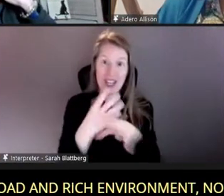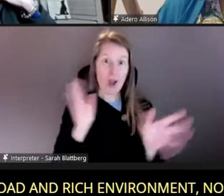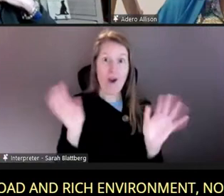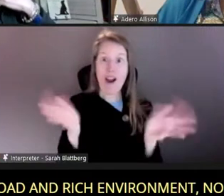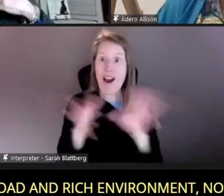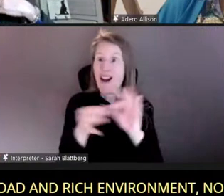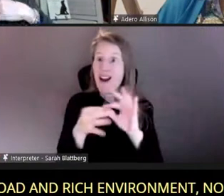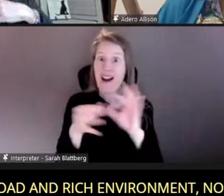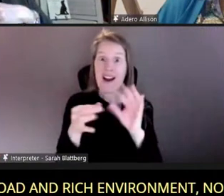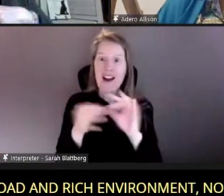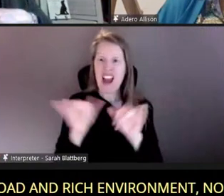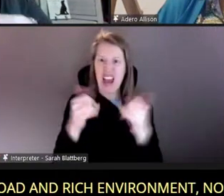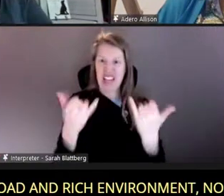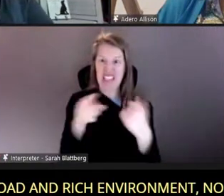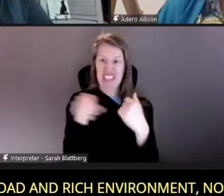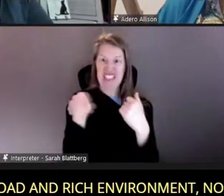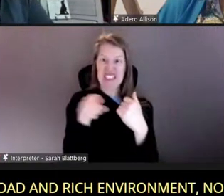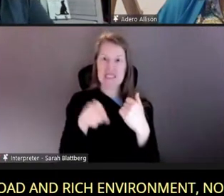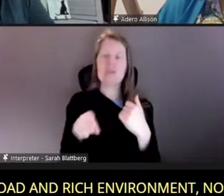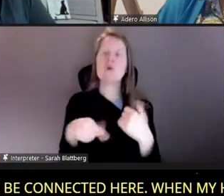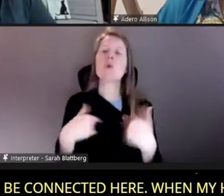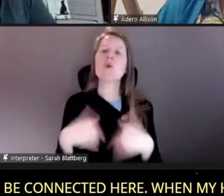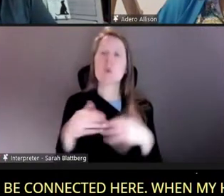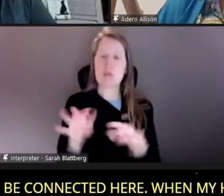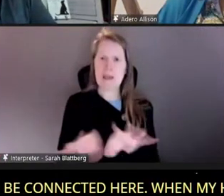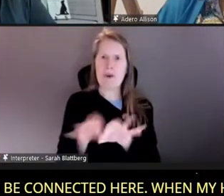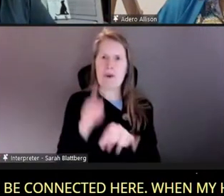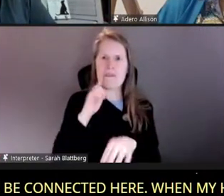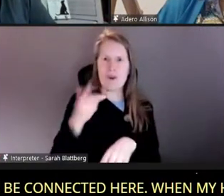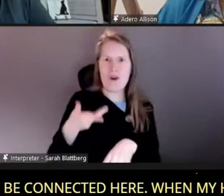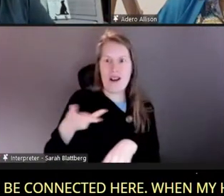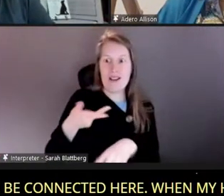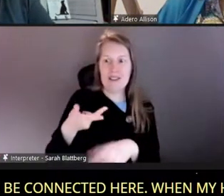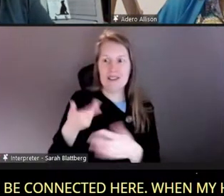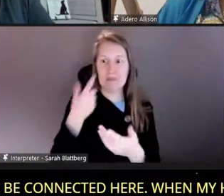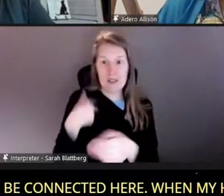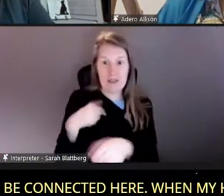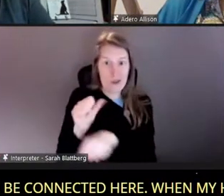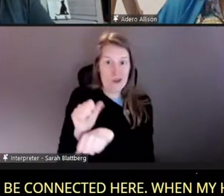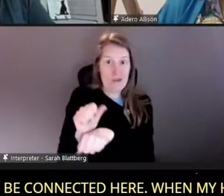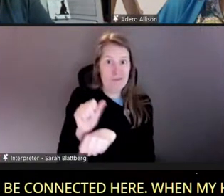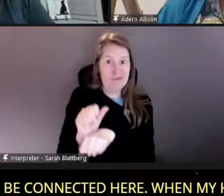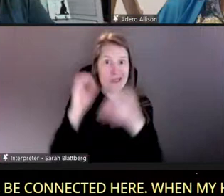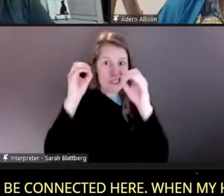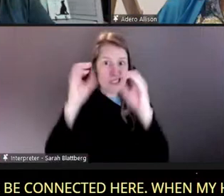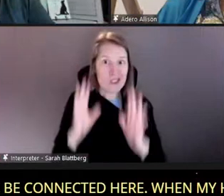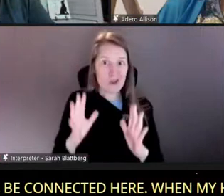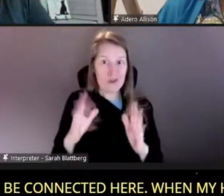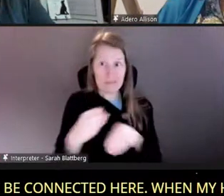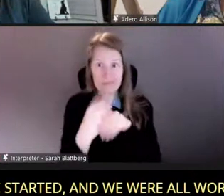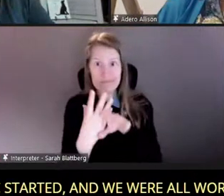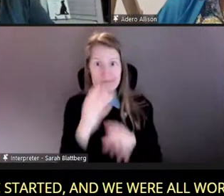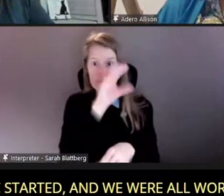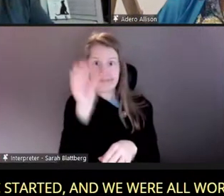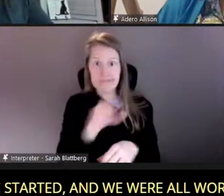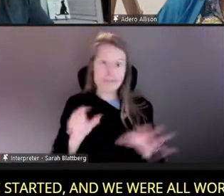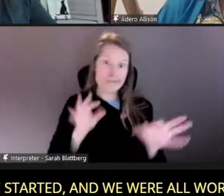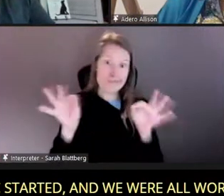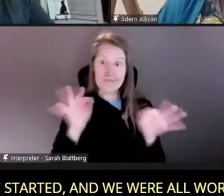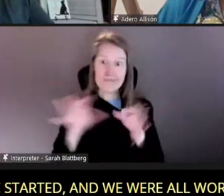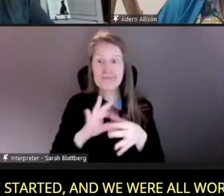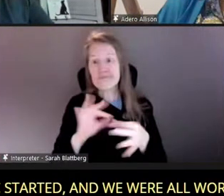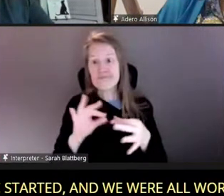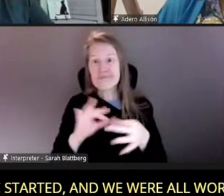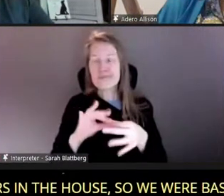all doing right now was incredibly important to our livelihoods and our ability to continue to do work. So I think I